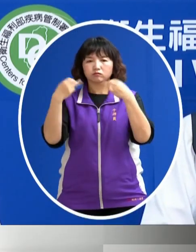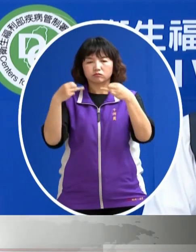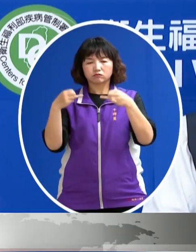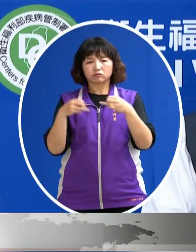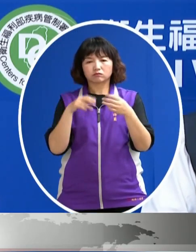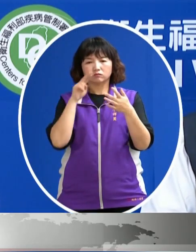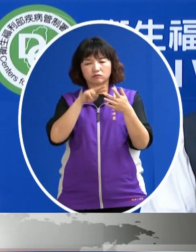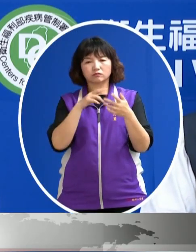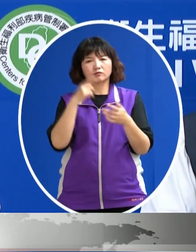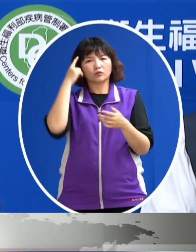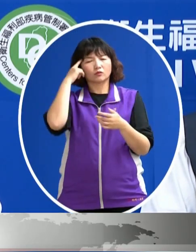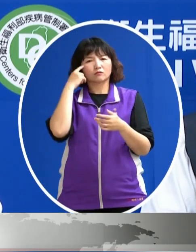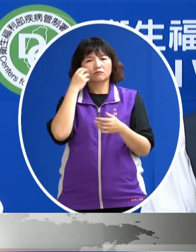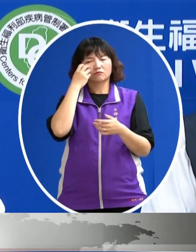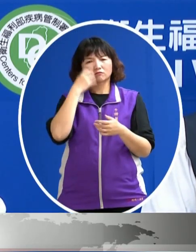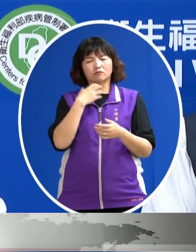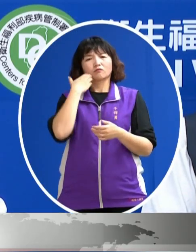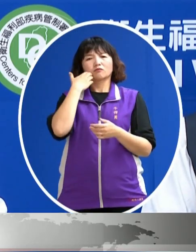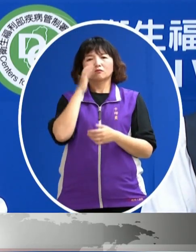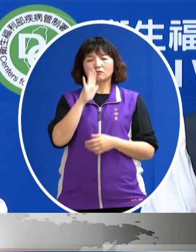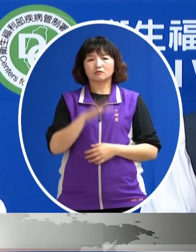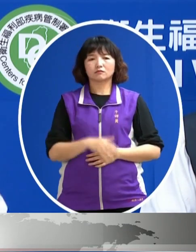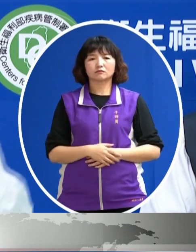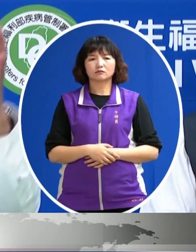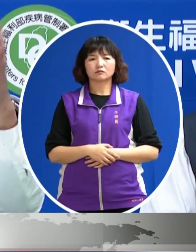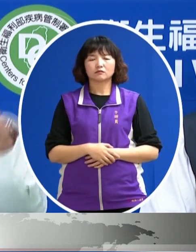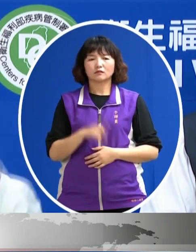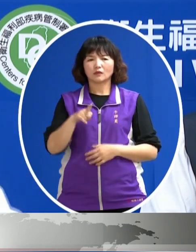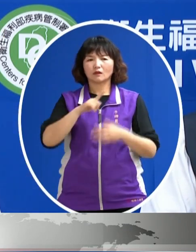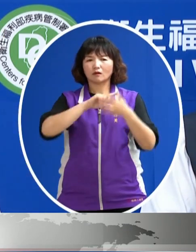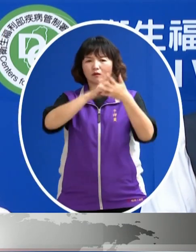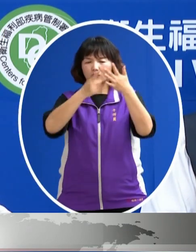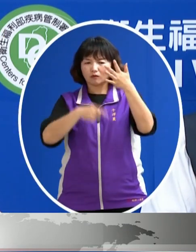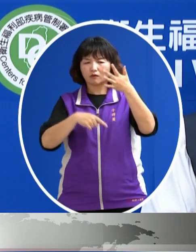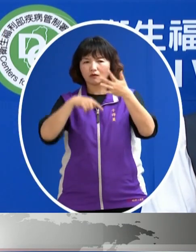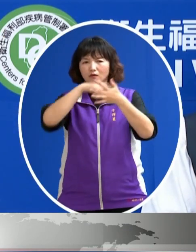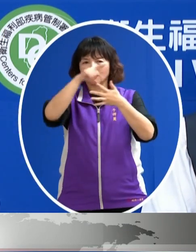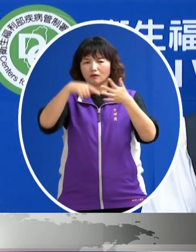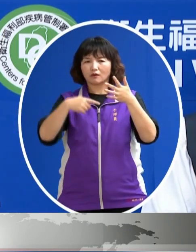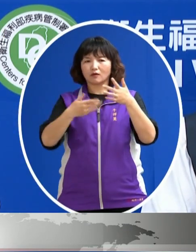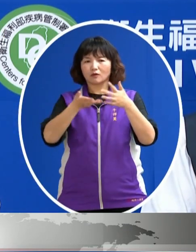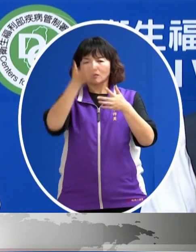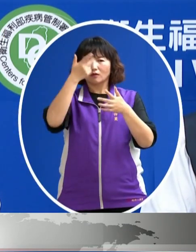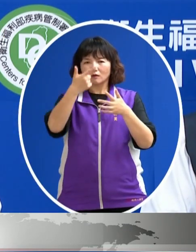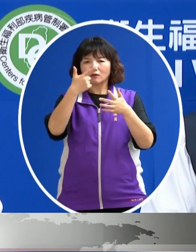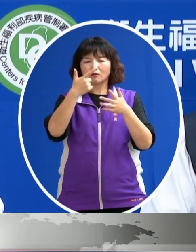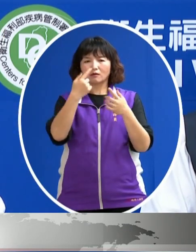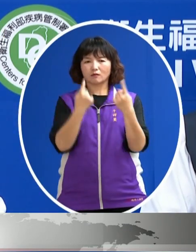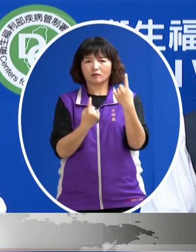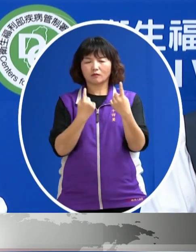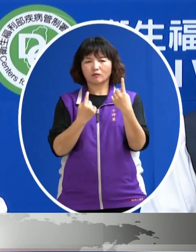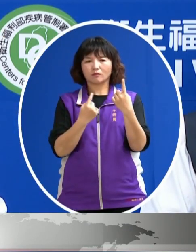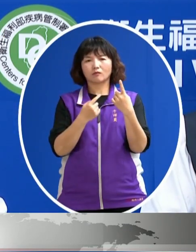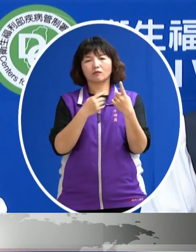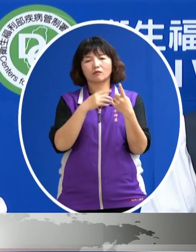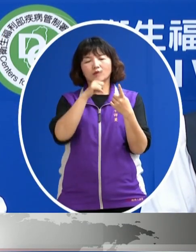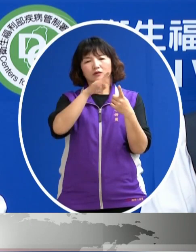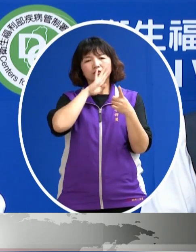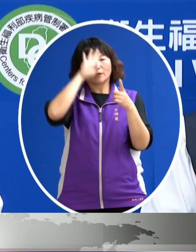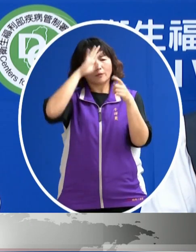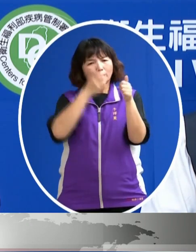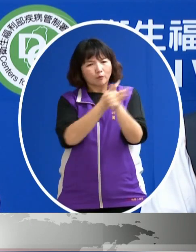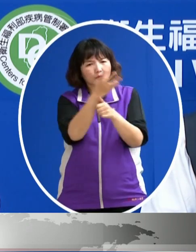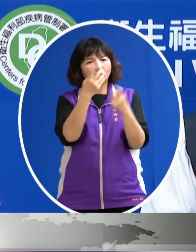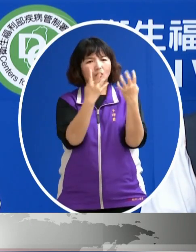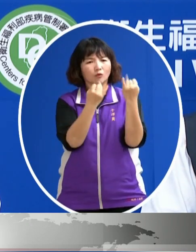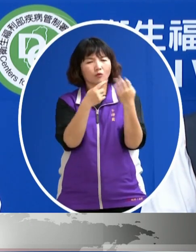5. When you first look at a ranking like that, you might do a double take, because all the nations ranked before us have figures much, much higher